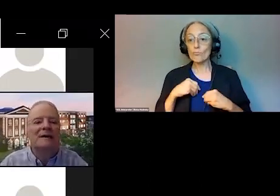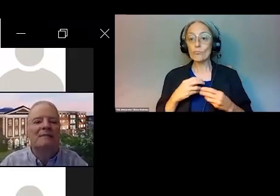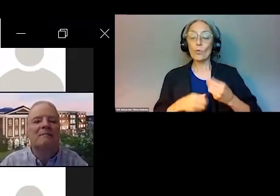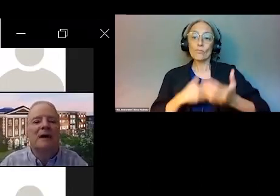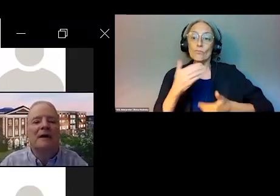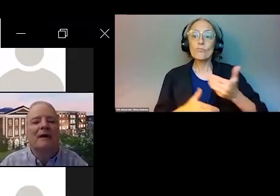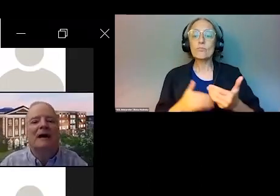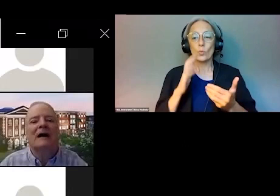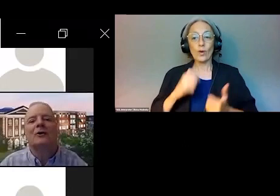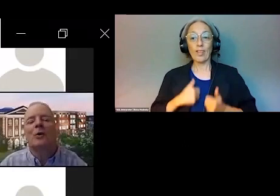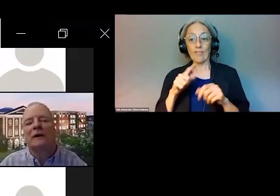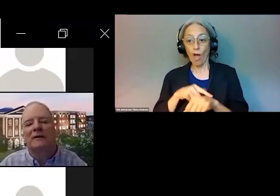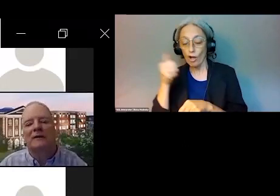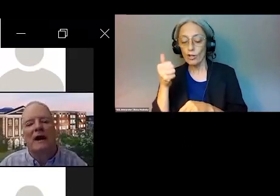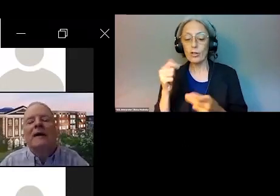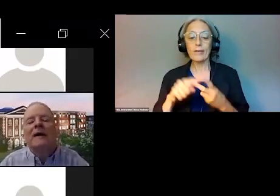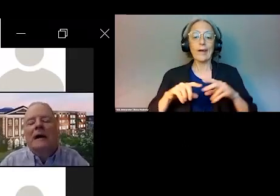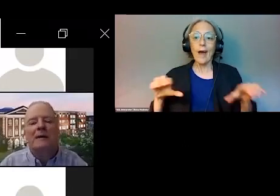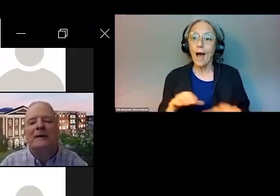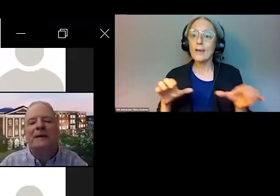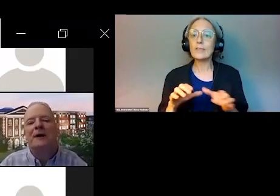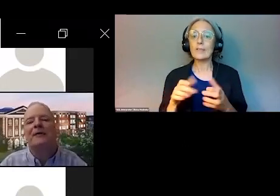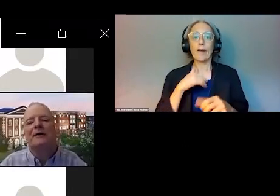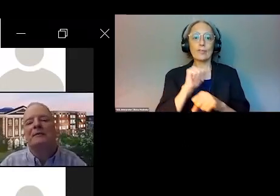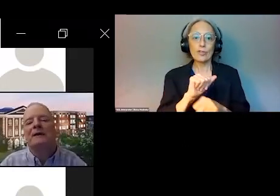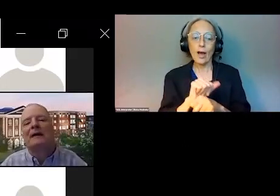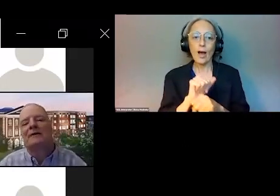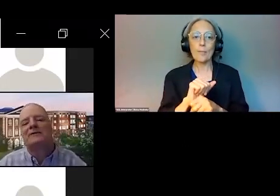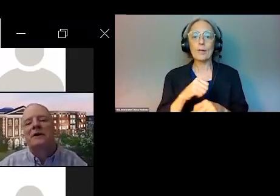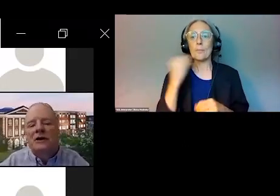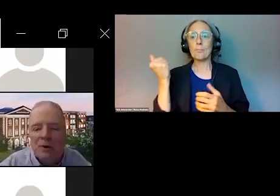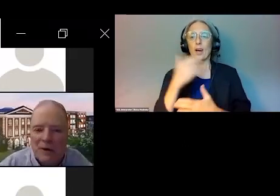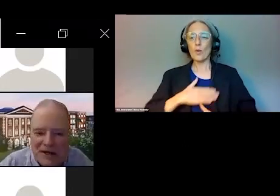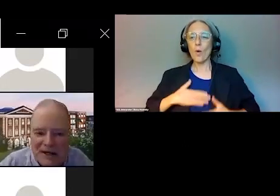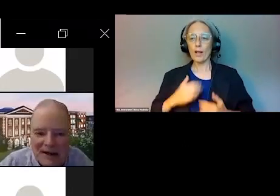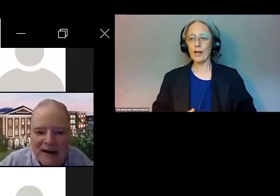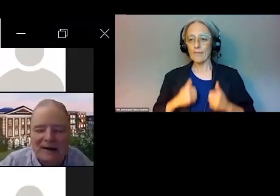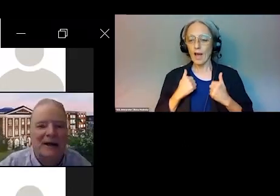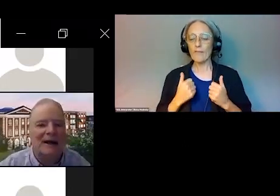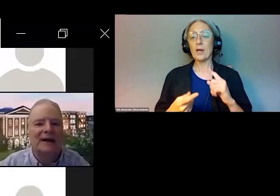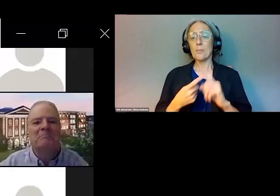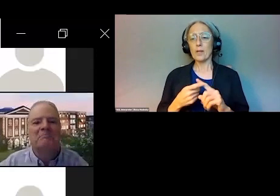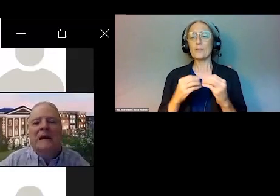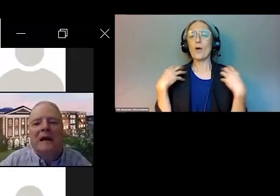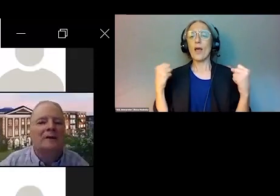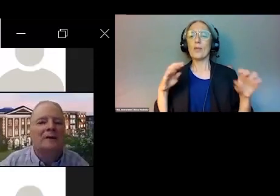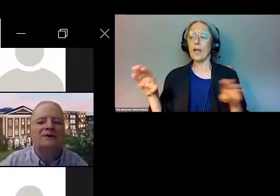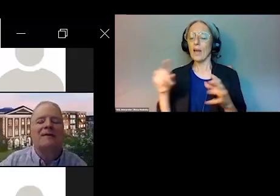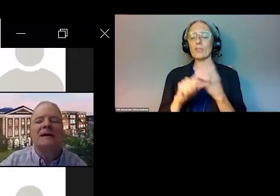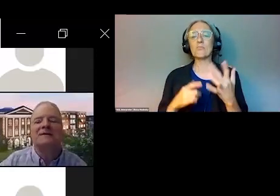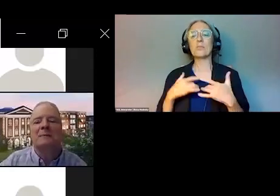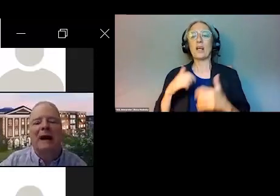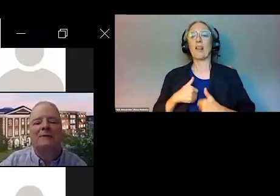employed, that have a higher quality of life, and people that do healthier behaviors. So we see that at the